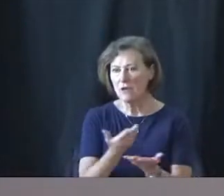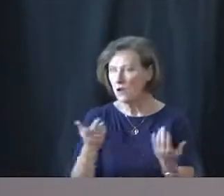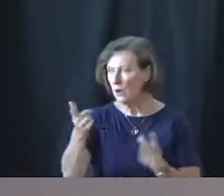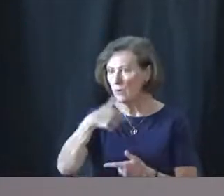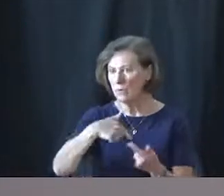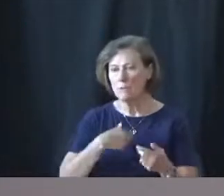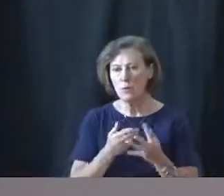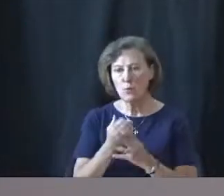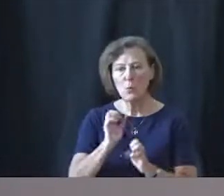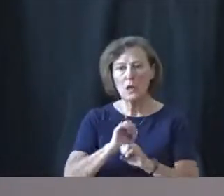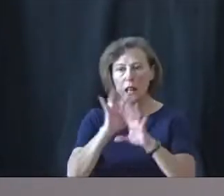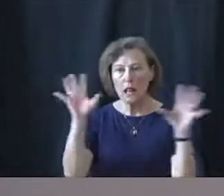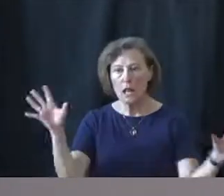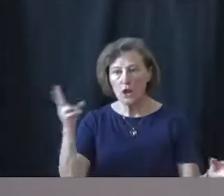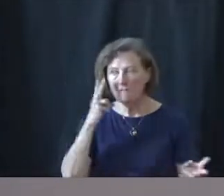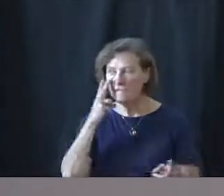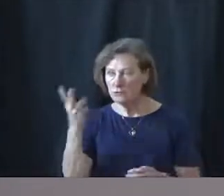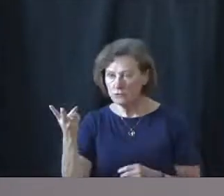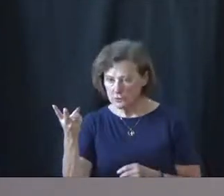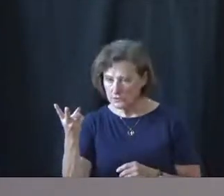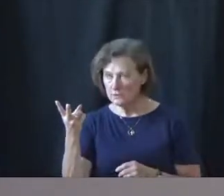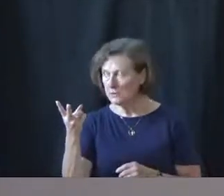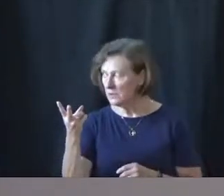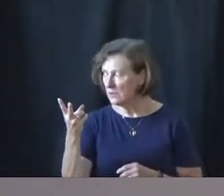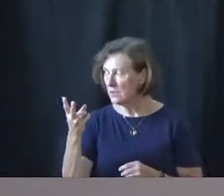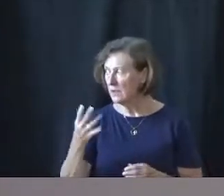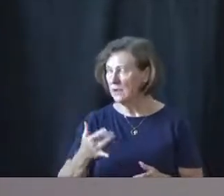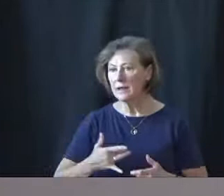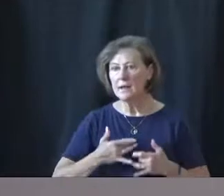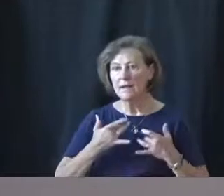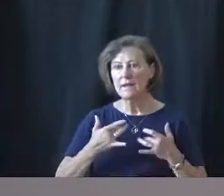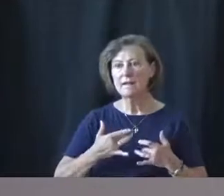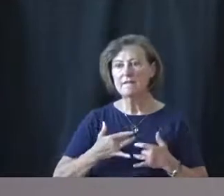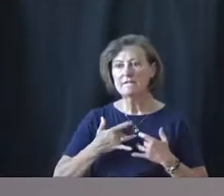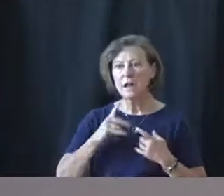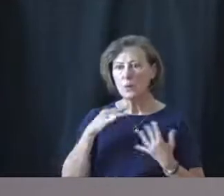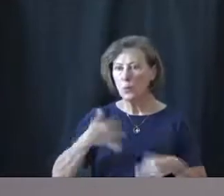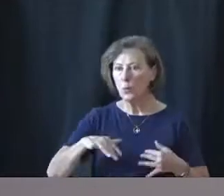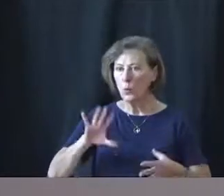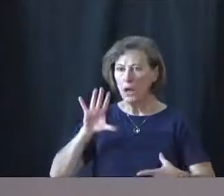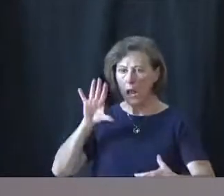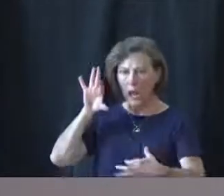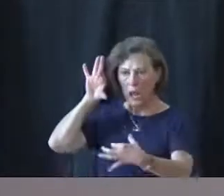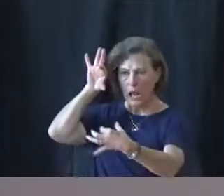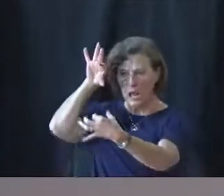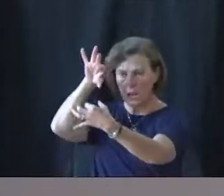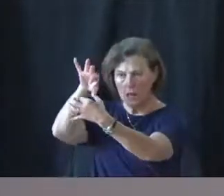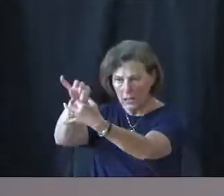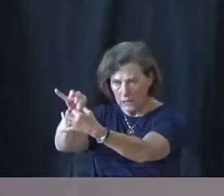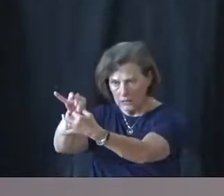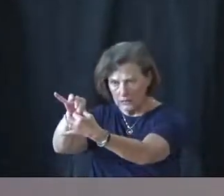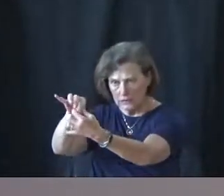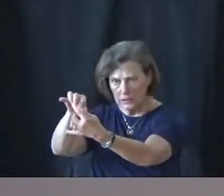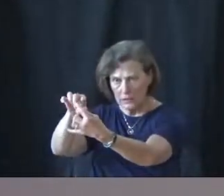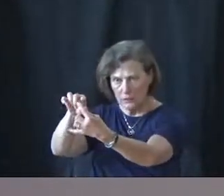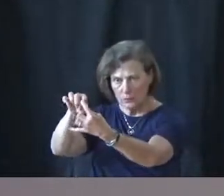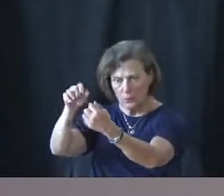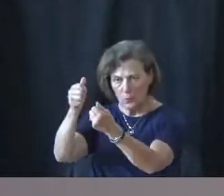clearer vision, and felt how viscerally connected to everything I